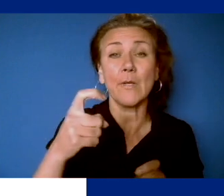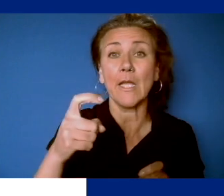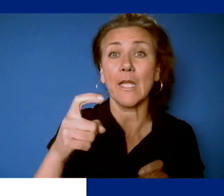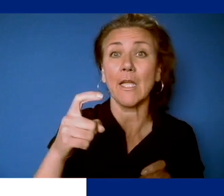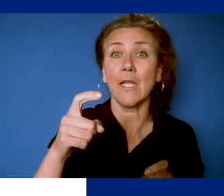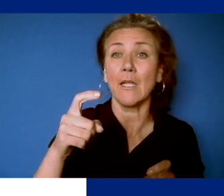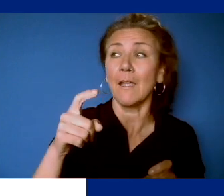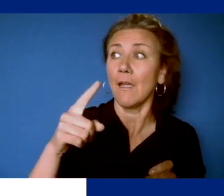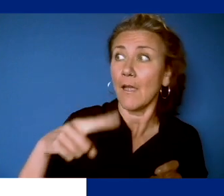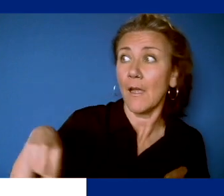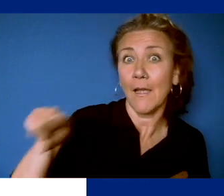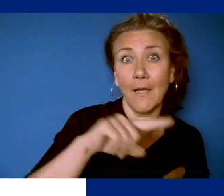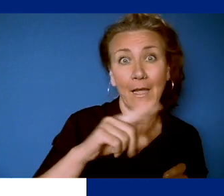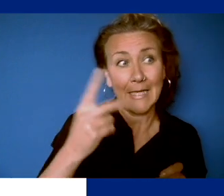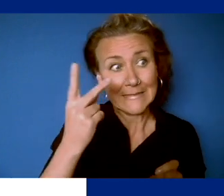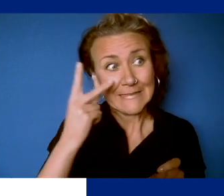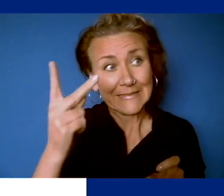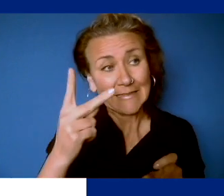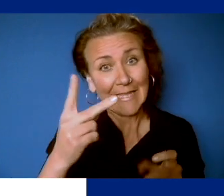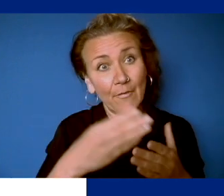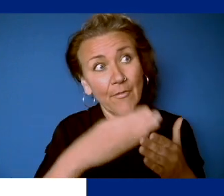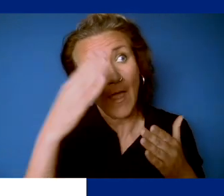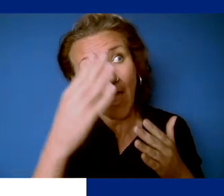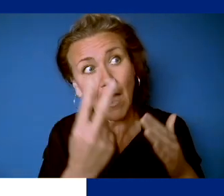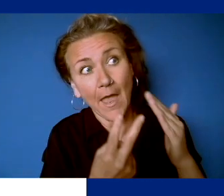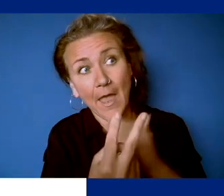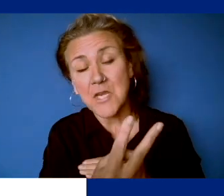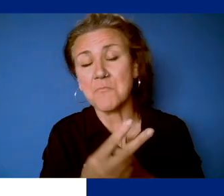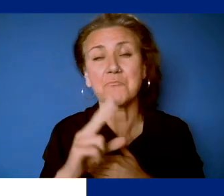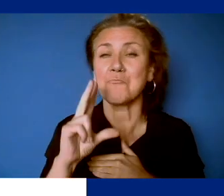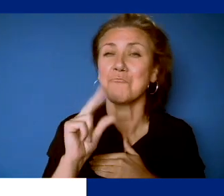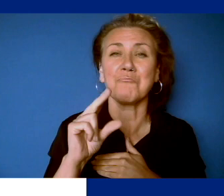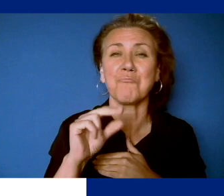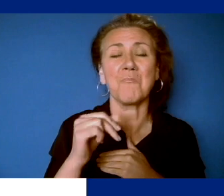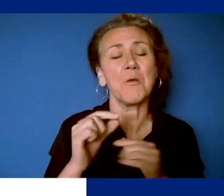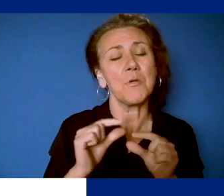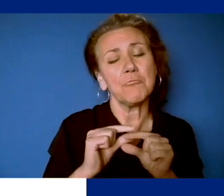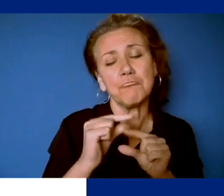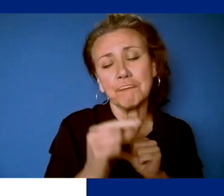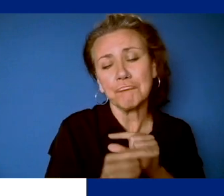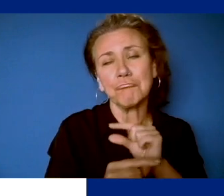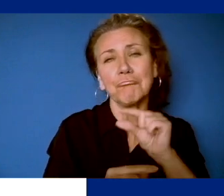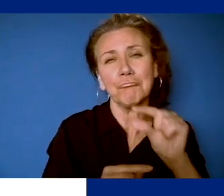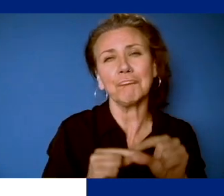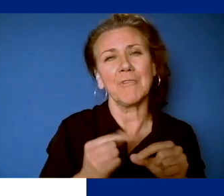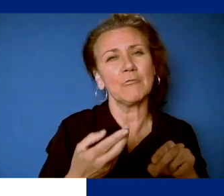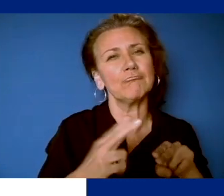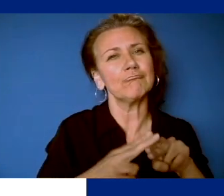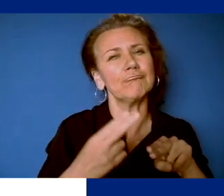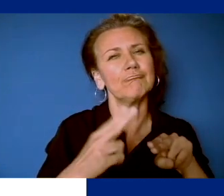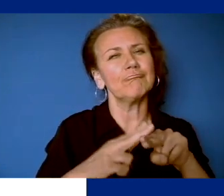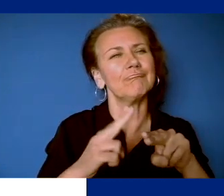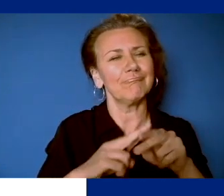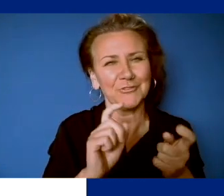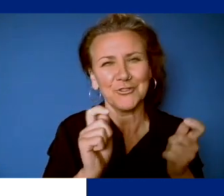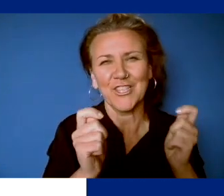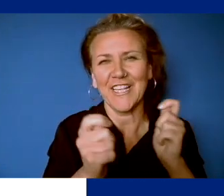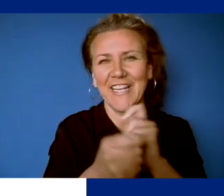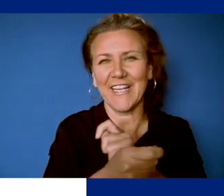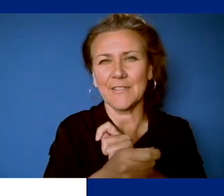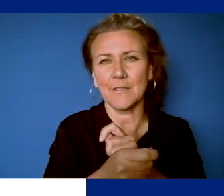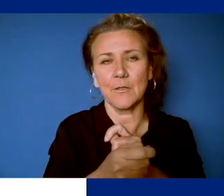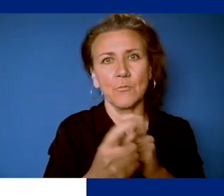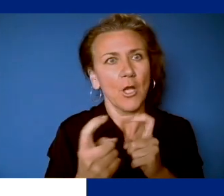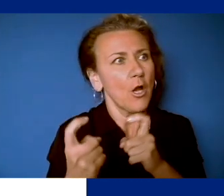philanthropy doesn't see yet those solutions because they are small. And solutions that are by and for